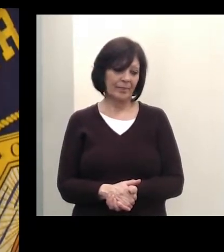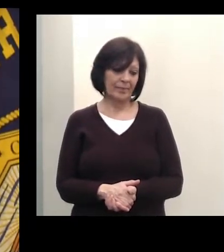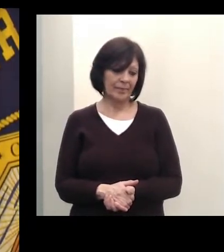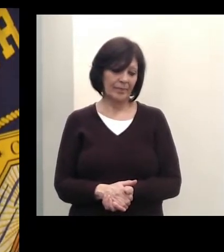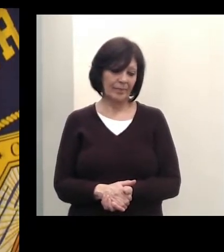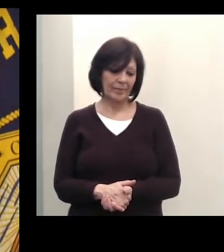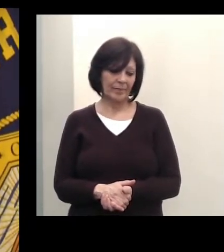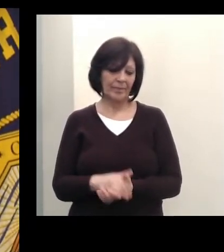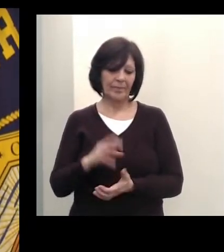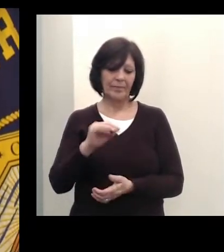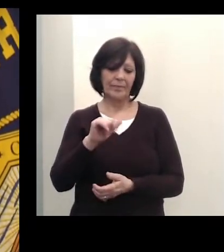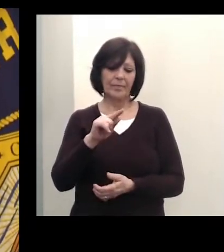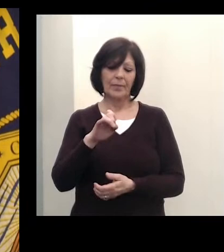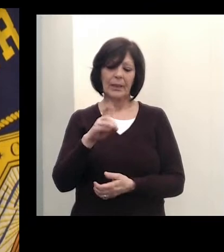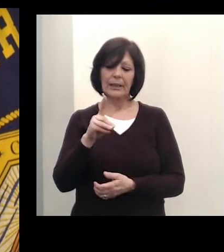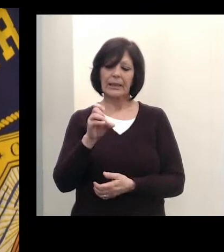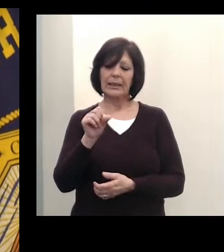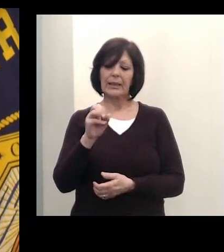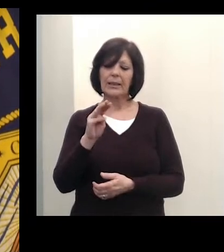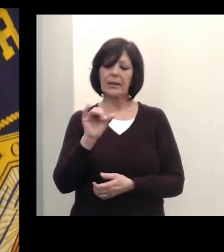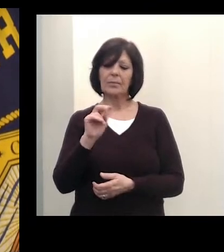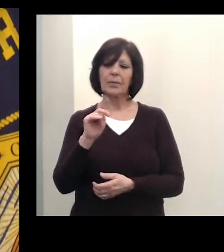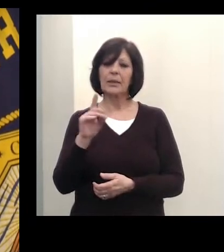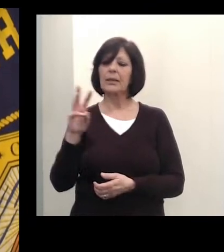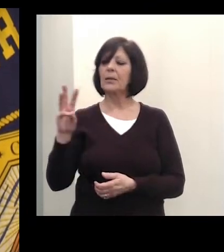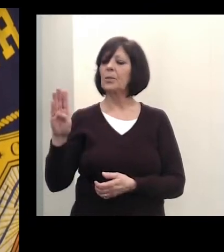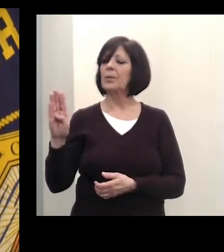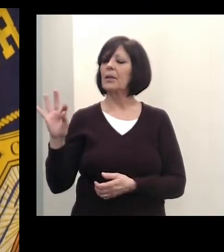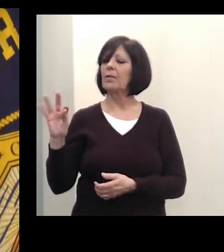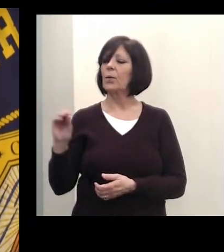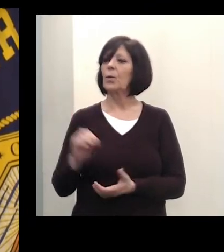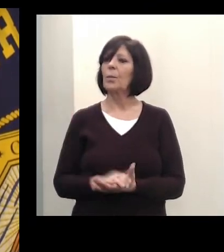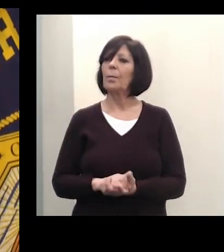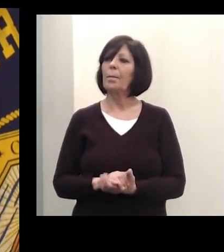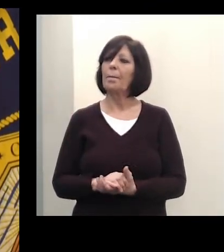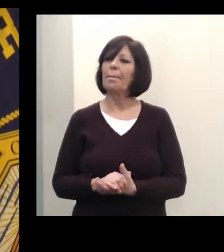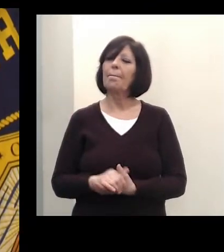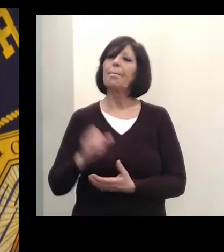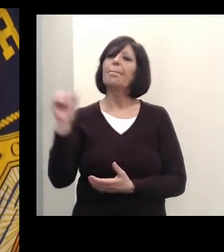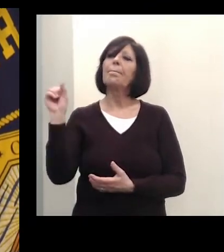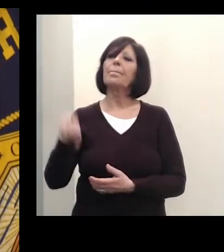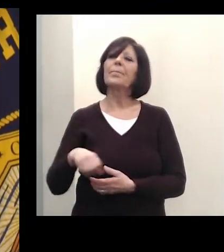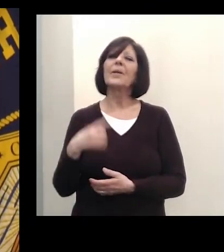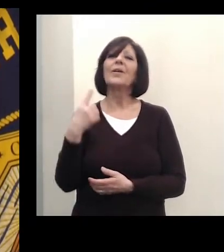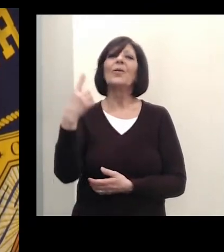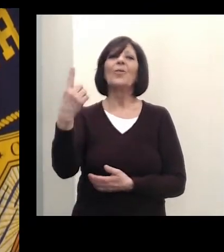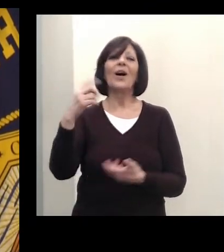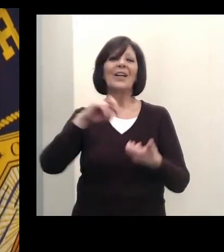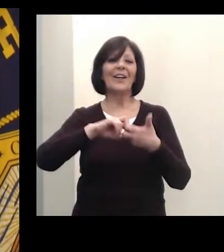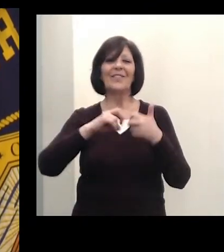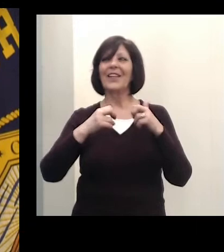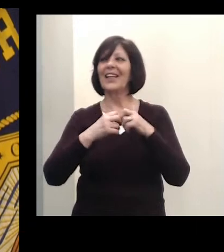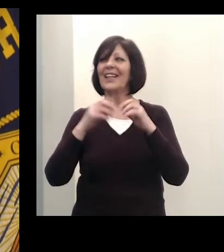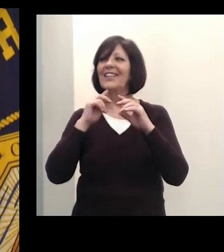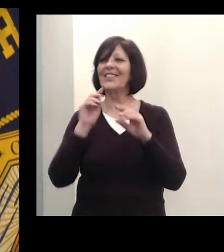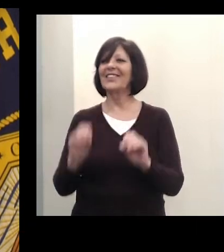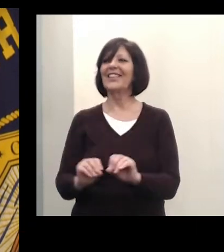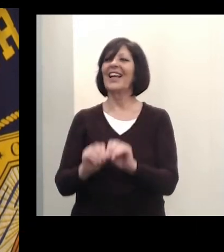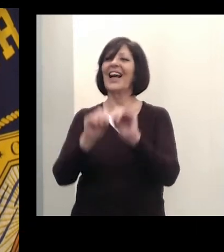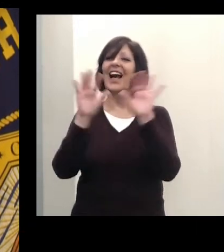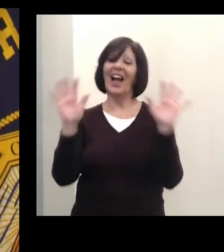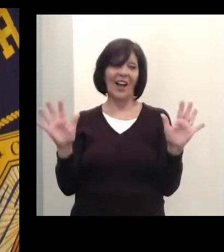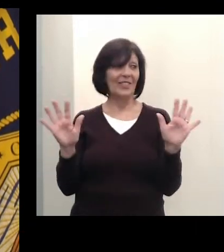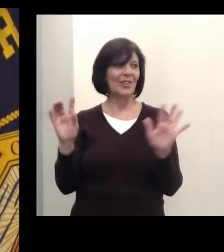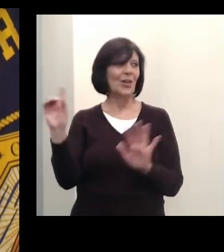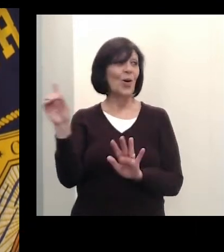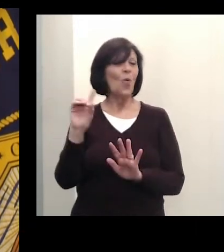Mike Desmond from WBFO. Yes, one of the issues obviously is where kids become